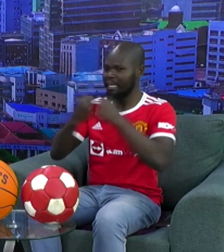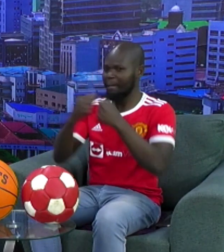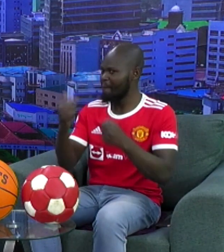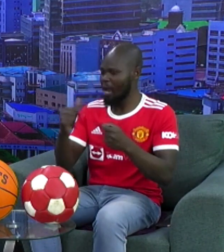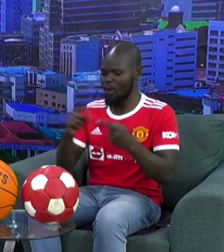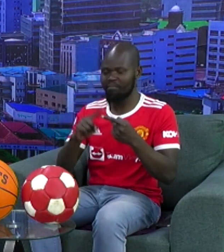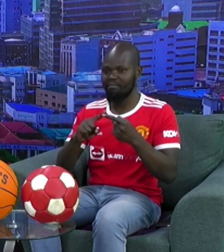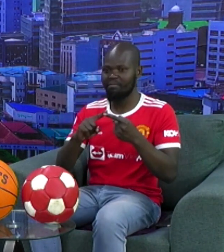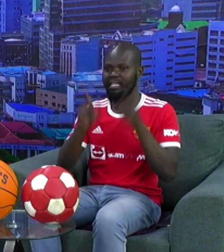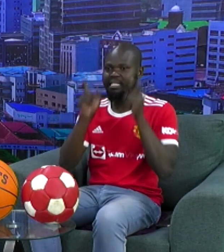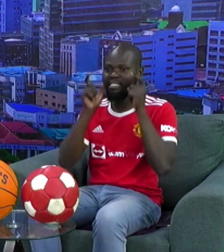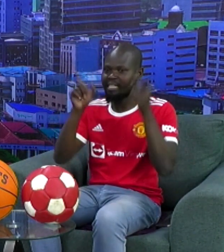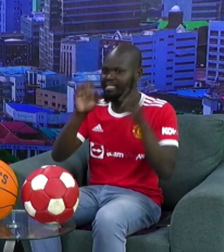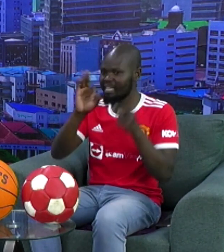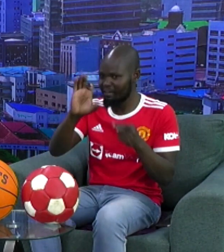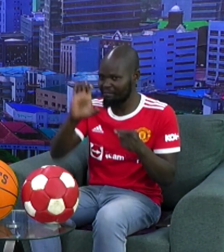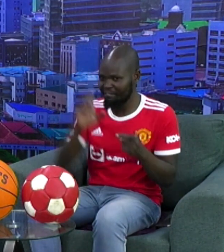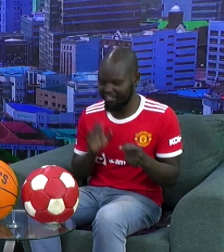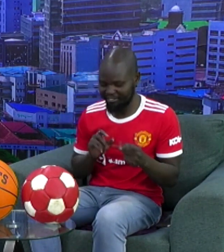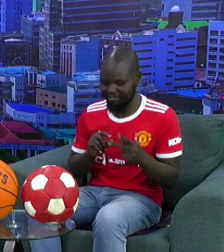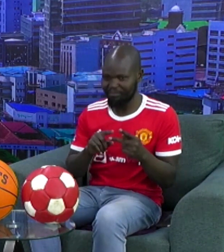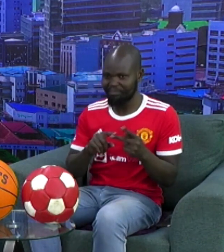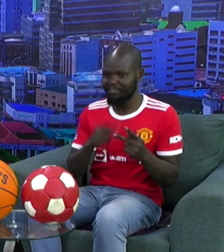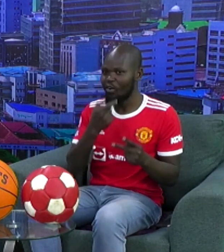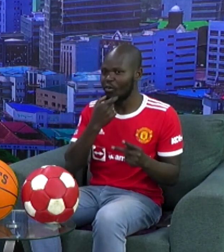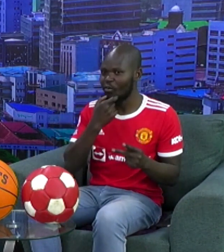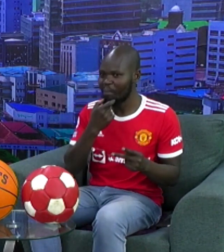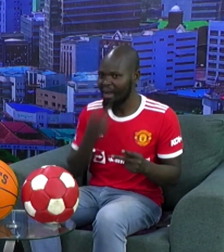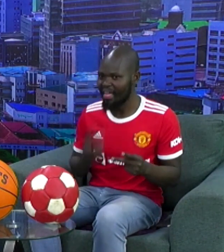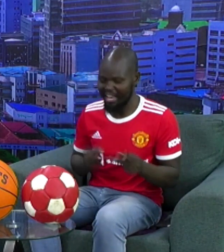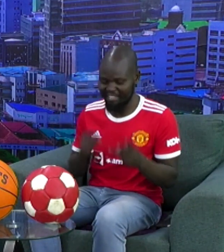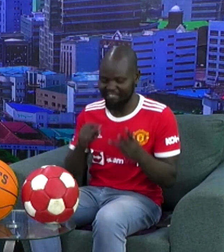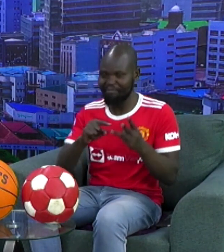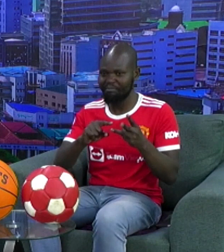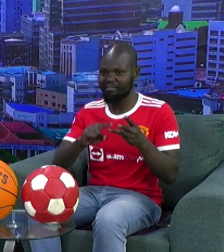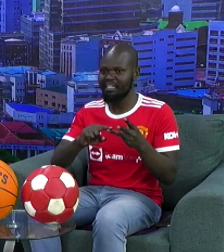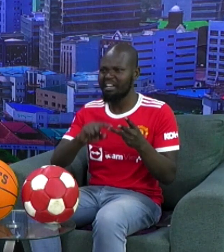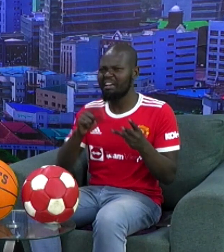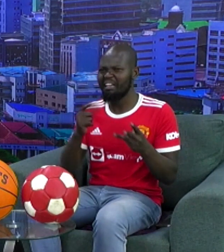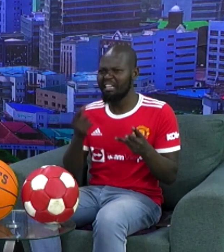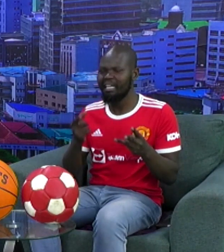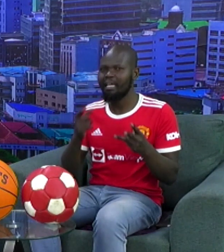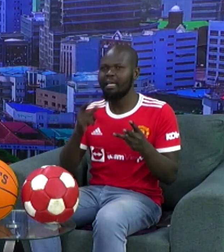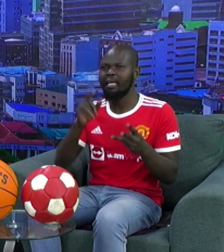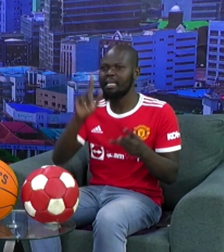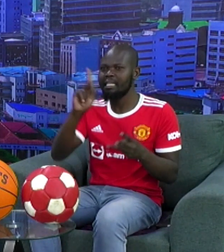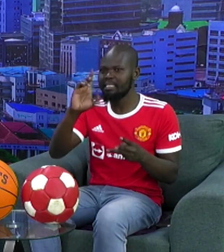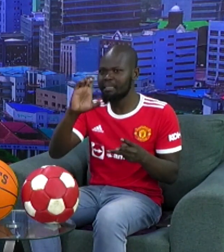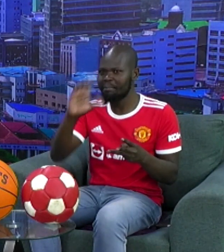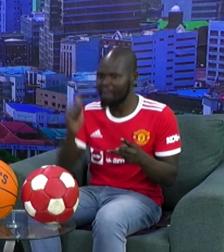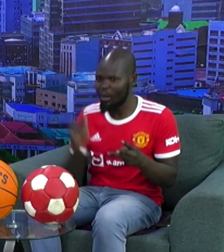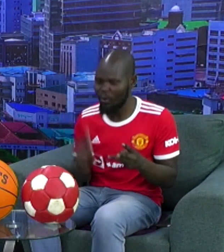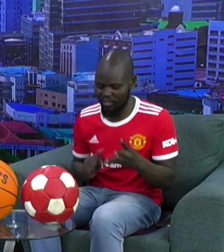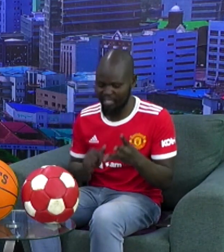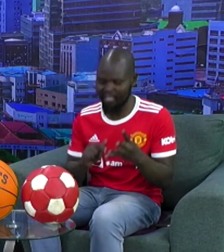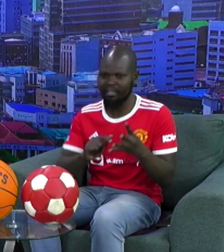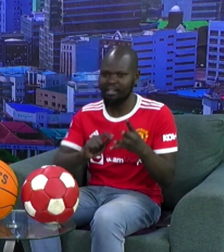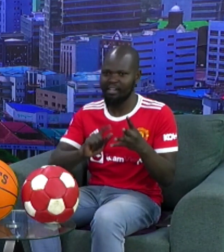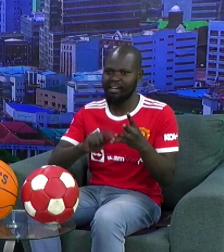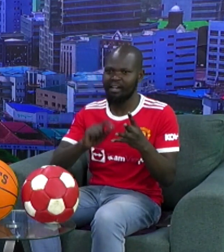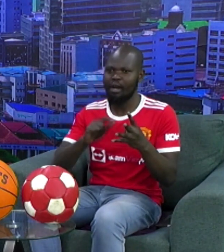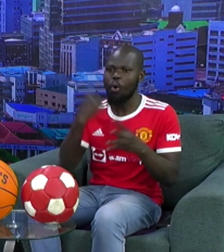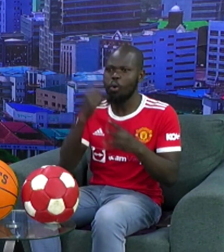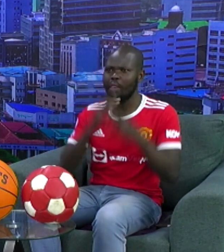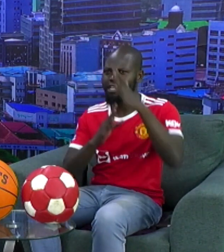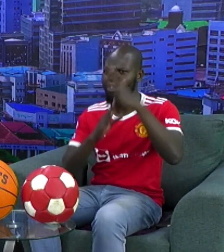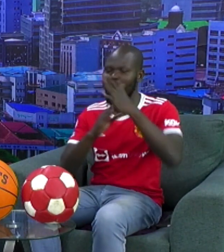in scoring. Posta Ranger hasn't really met Tusker FC, hasn't really met Gor Mahia, hasn't really